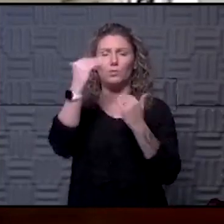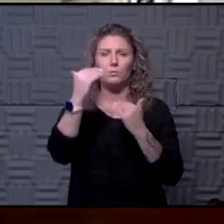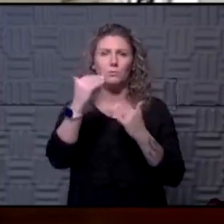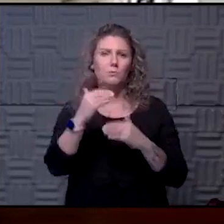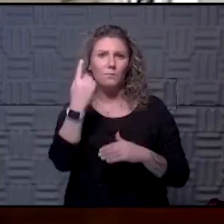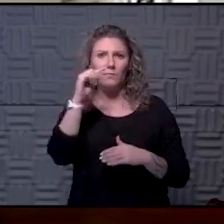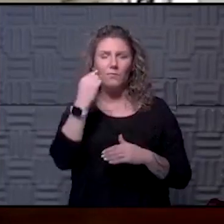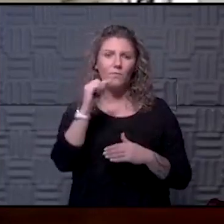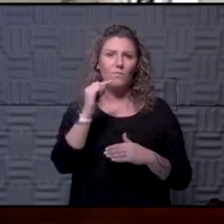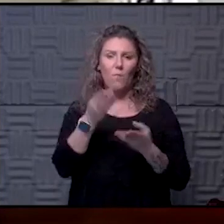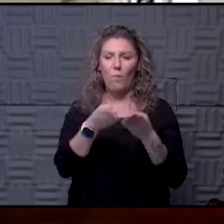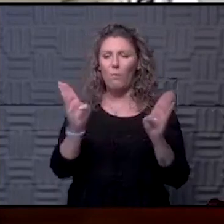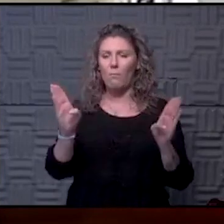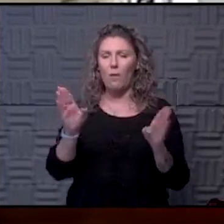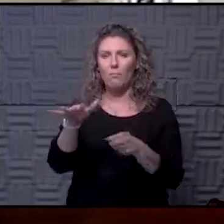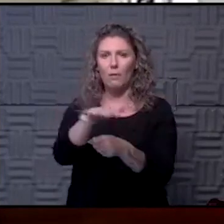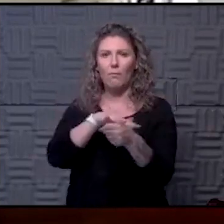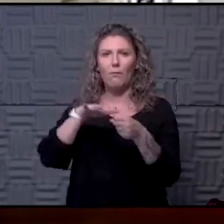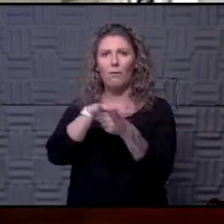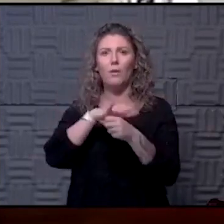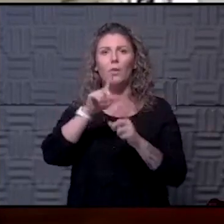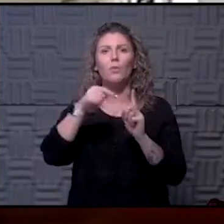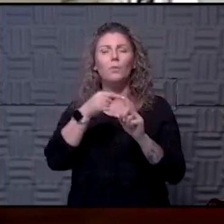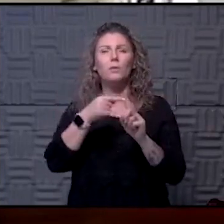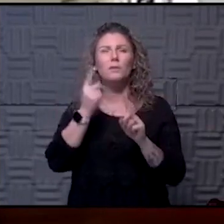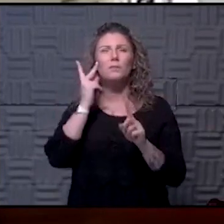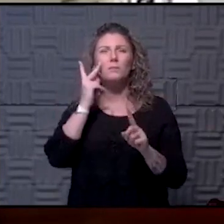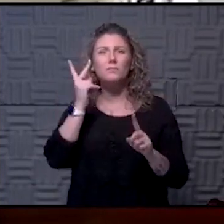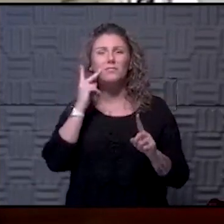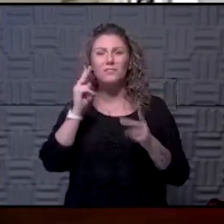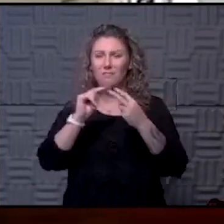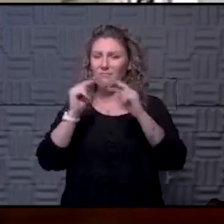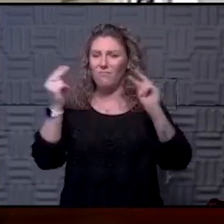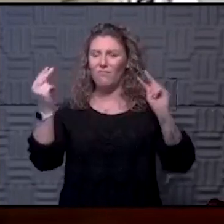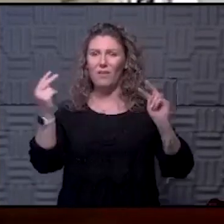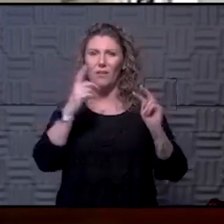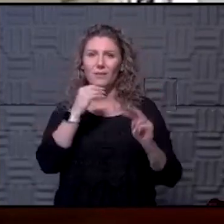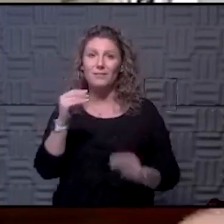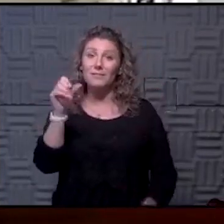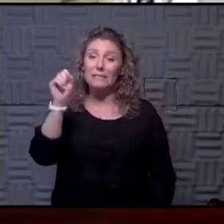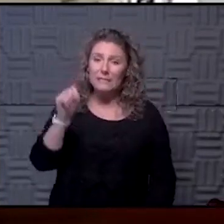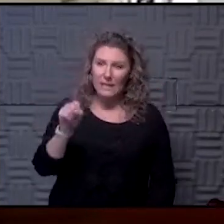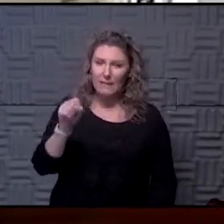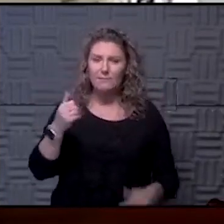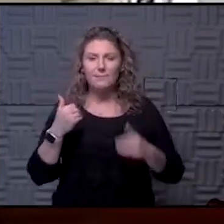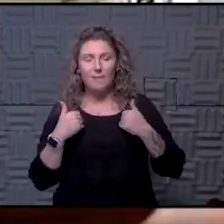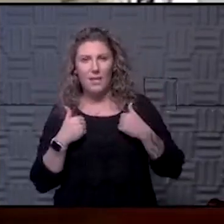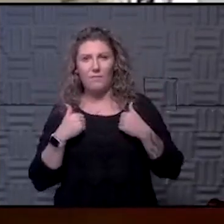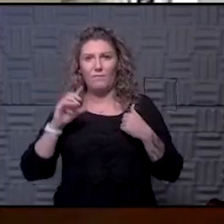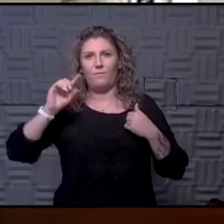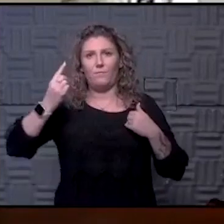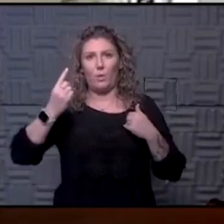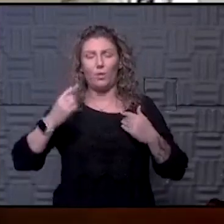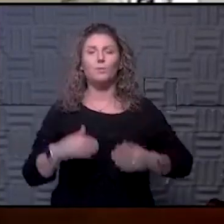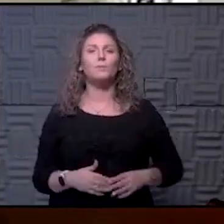public spaces. So when we look at the variants, and yes, we did have our